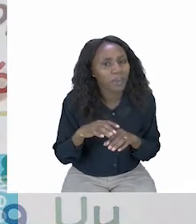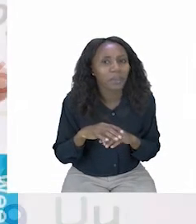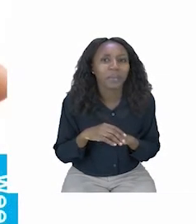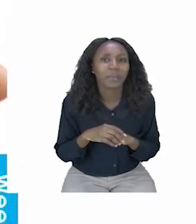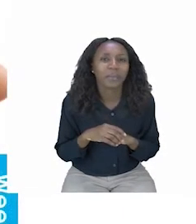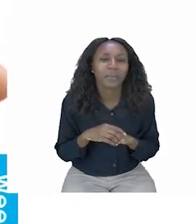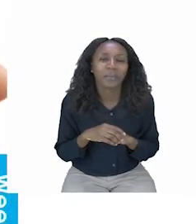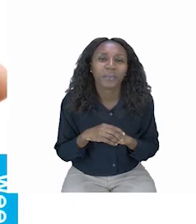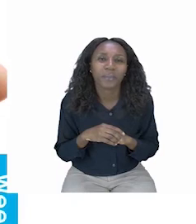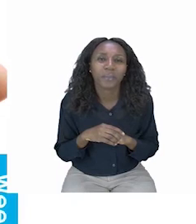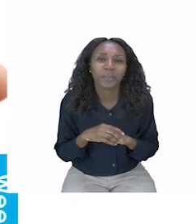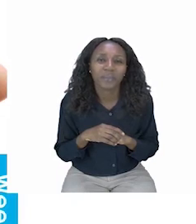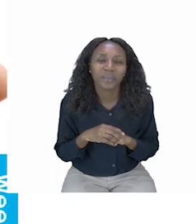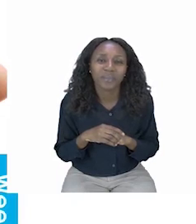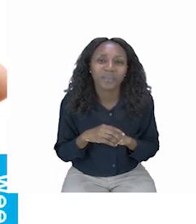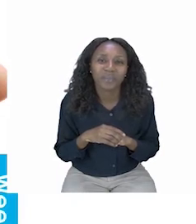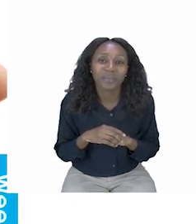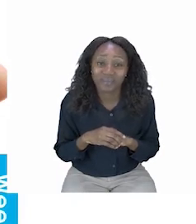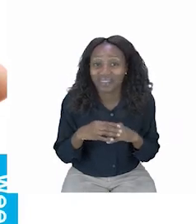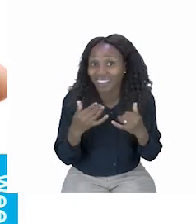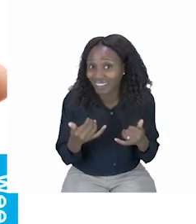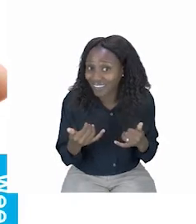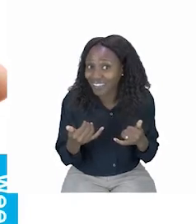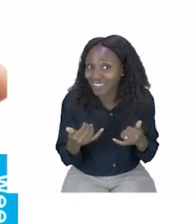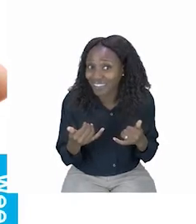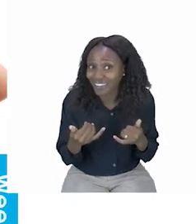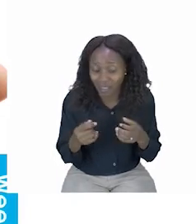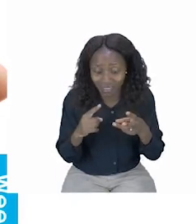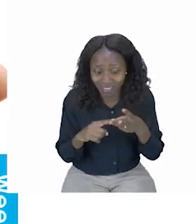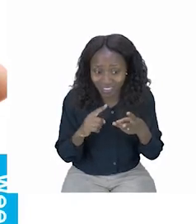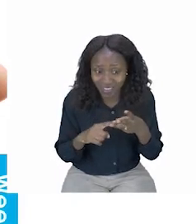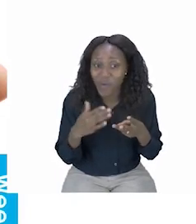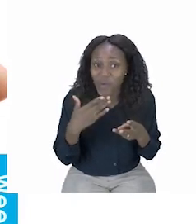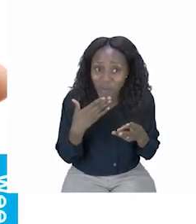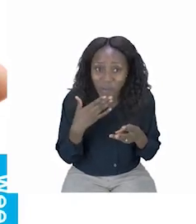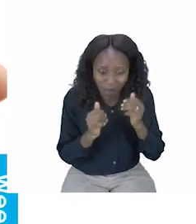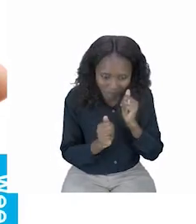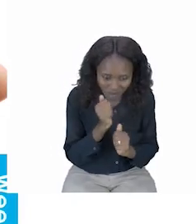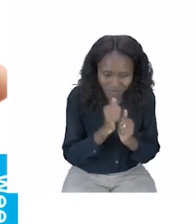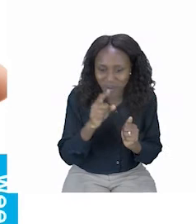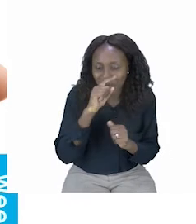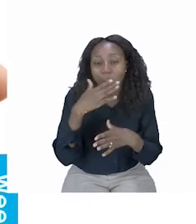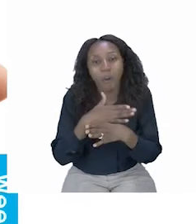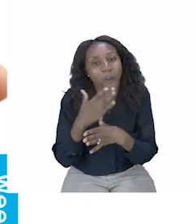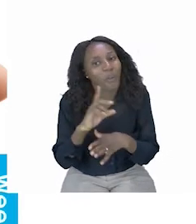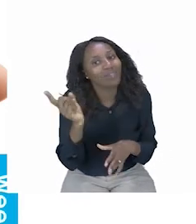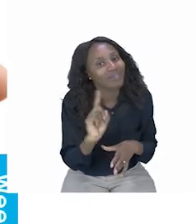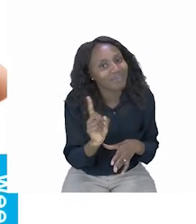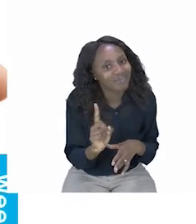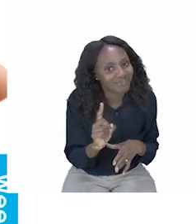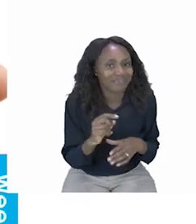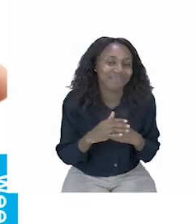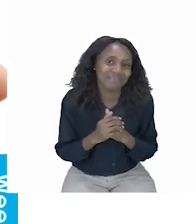What father will do. And now the third one talks about our brothers and sisters, because we are still dealing